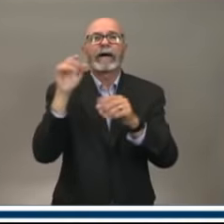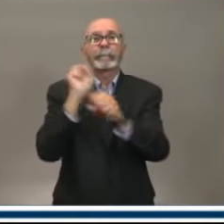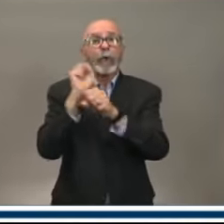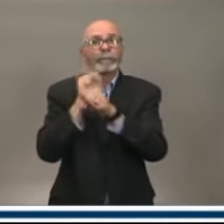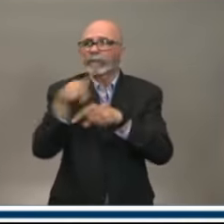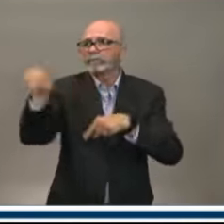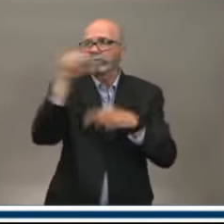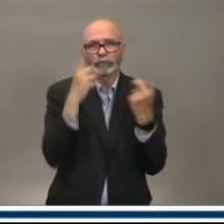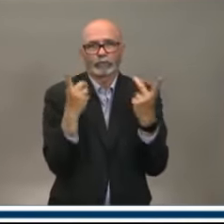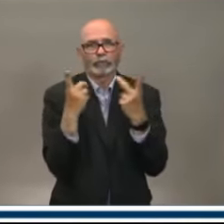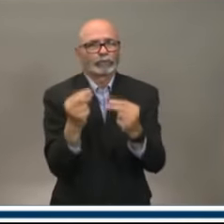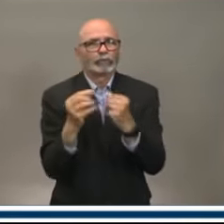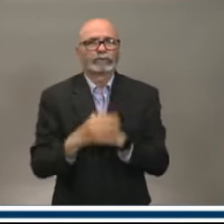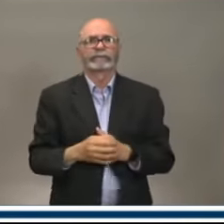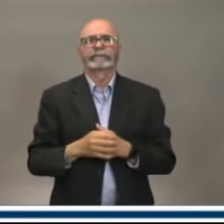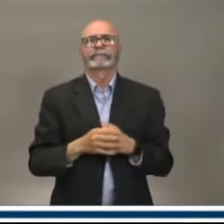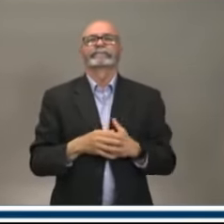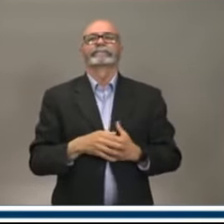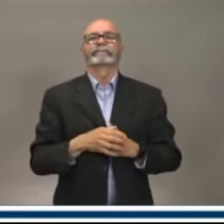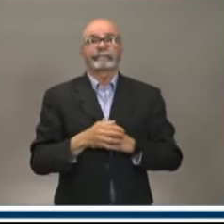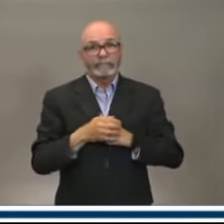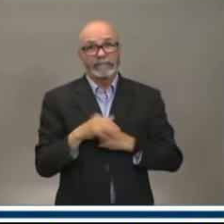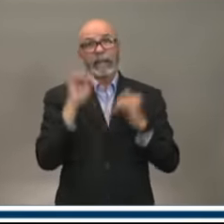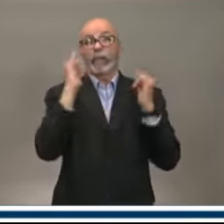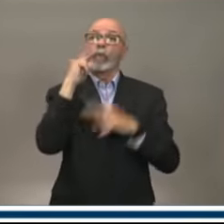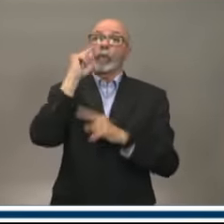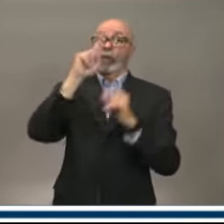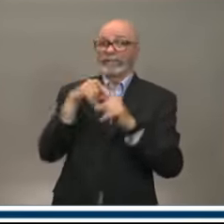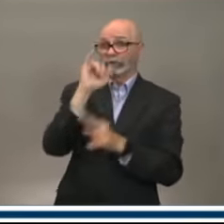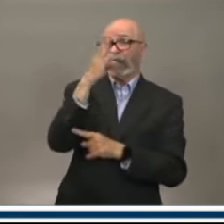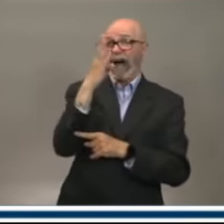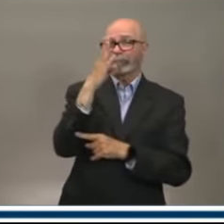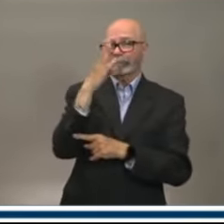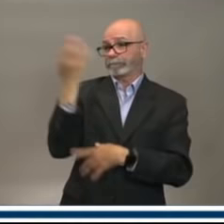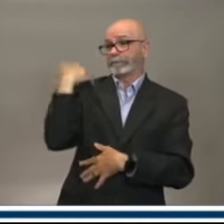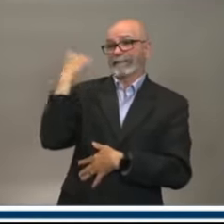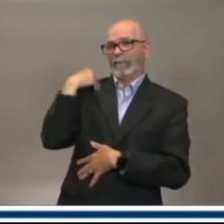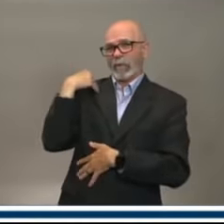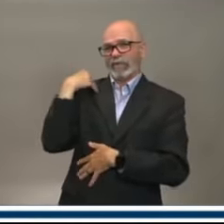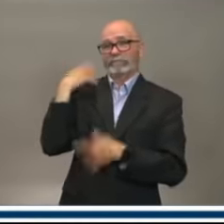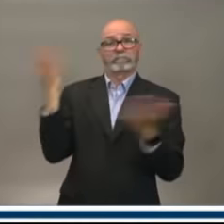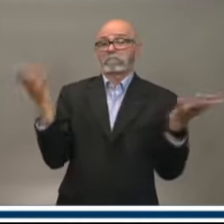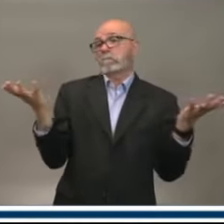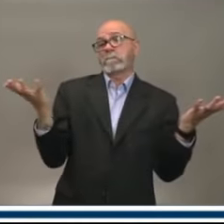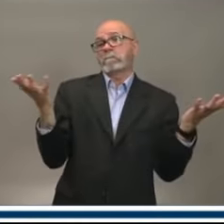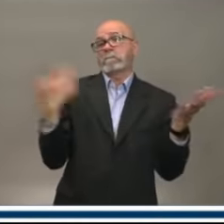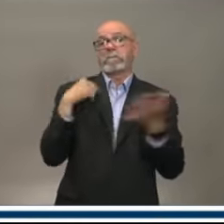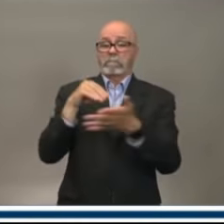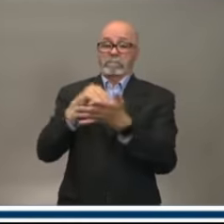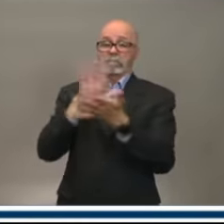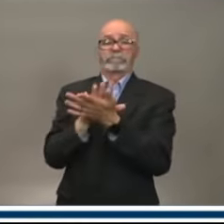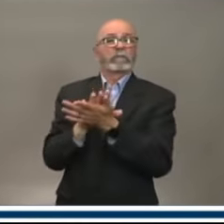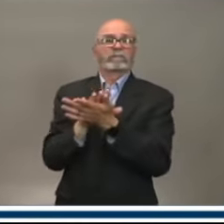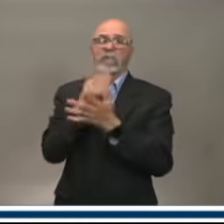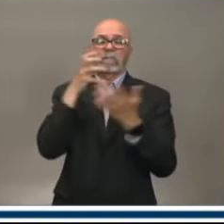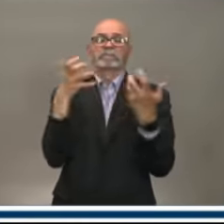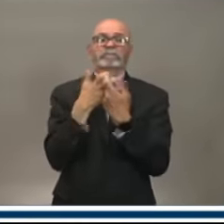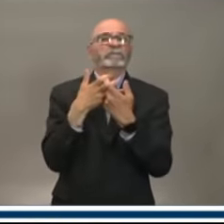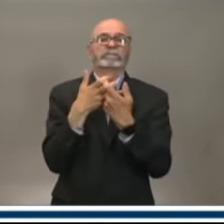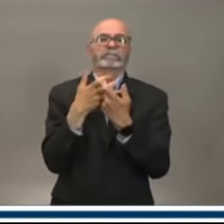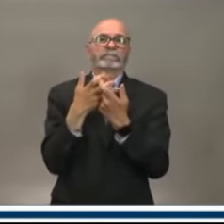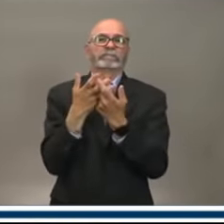question when the job numbers came out early on, and I said I don't believe they are reflective of the reality. These job numbers were in the height